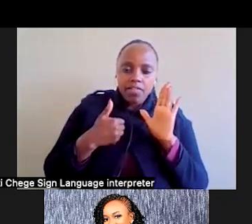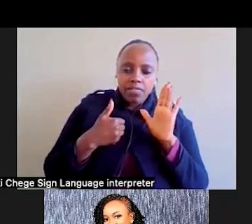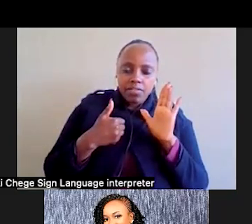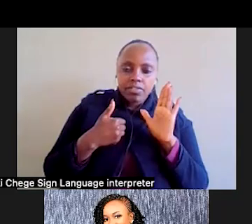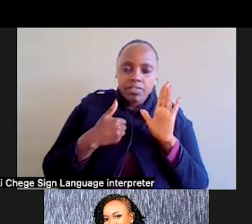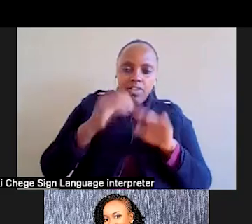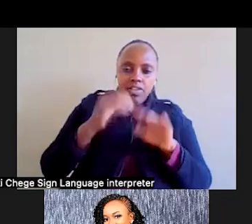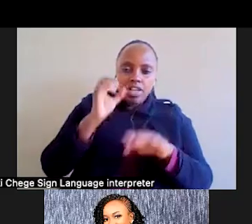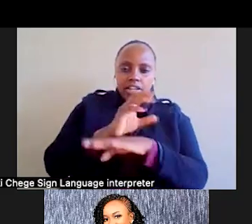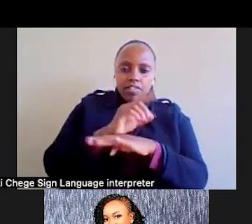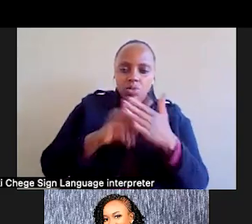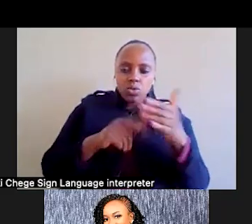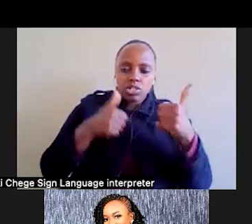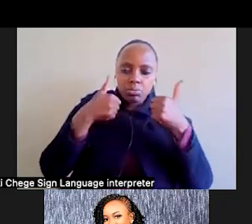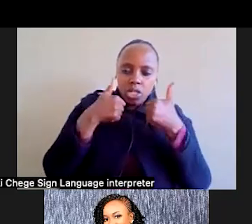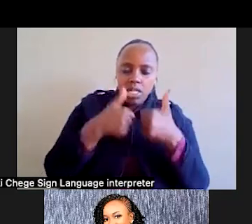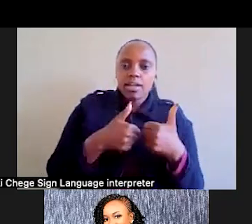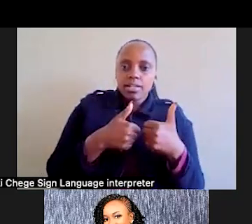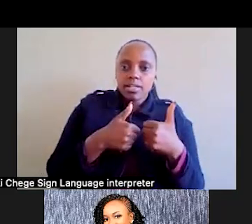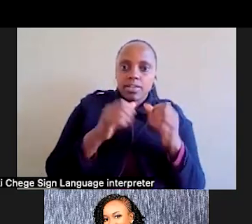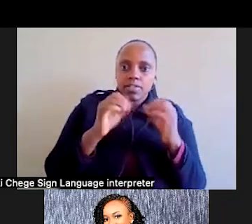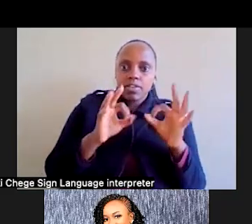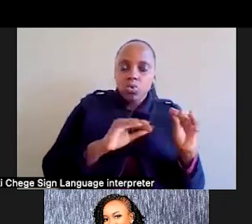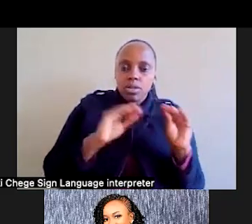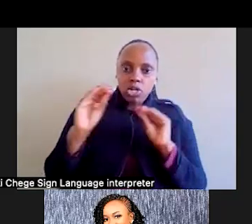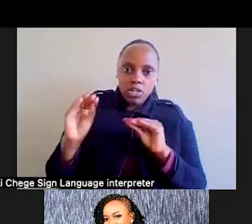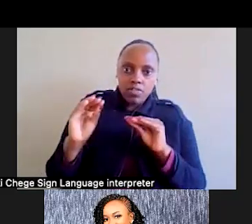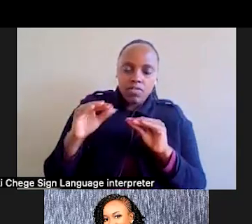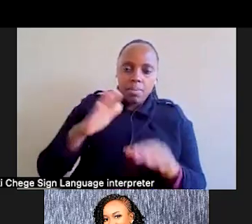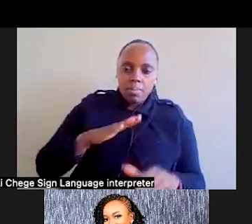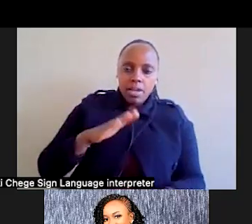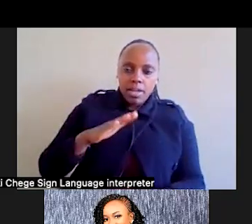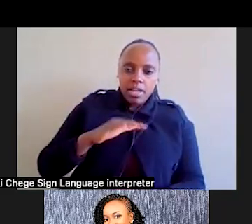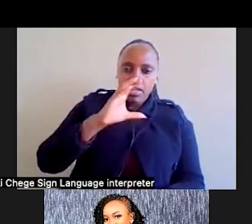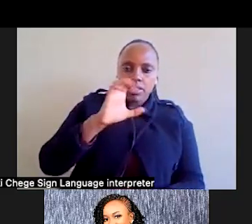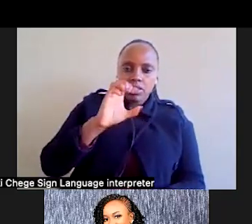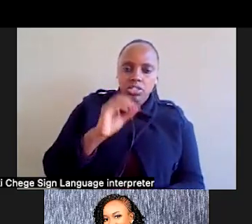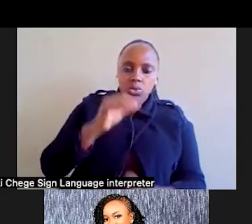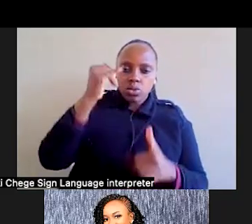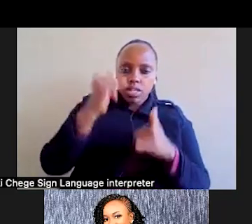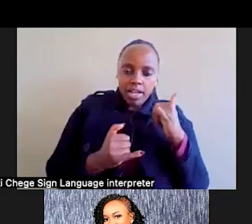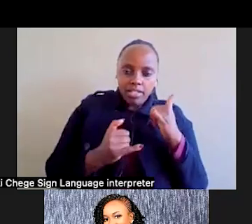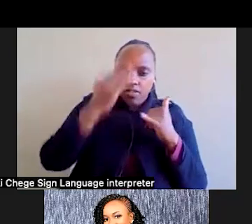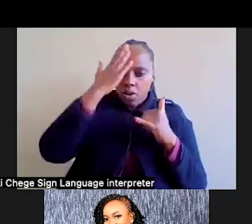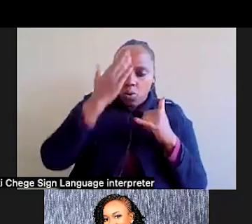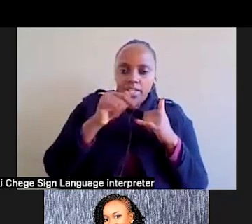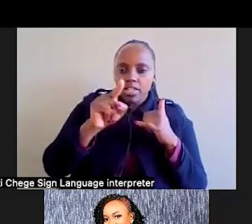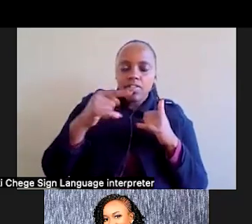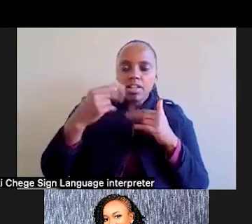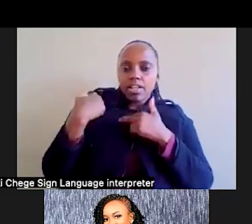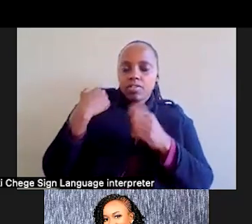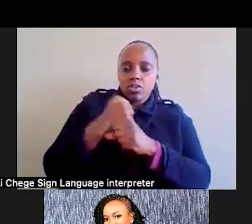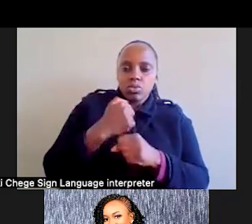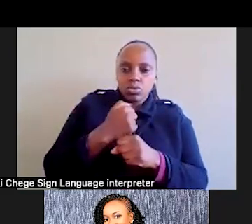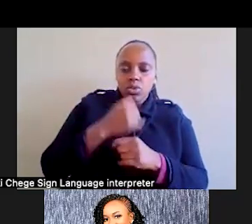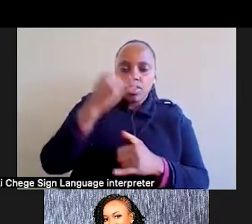to move Madam CEO to the last, consider that she's also doing closing remark, and also we'll be able to respond to some of the